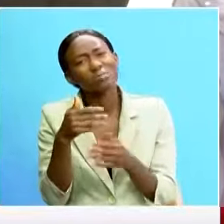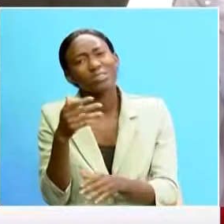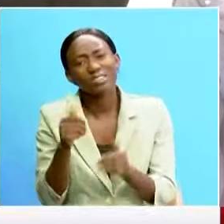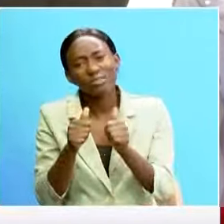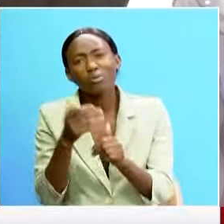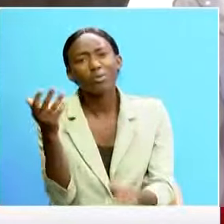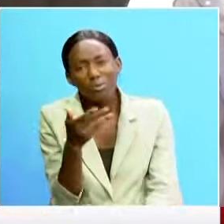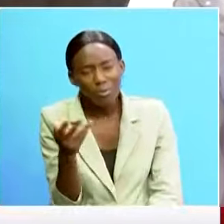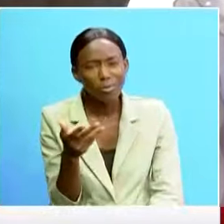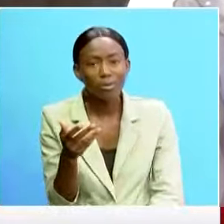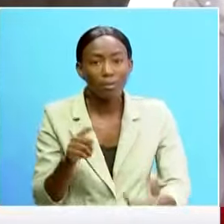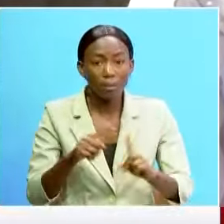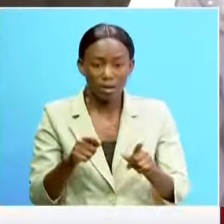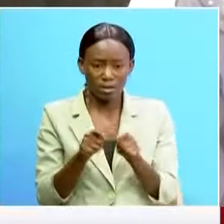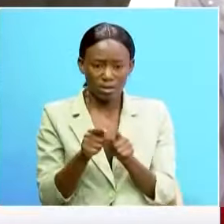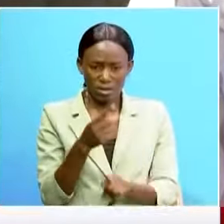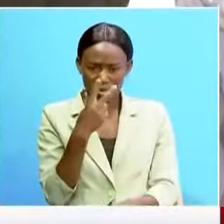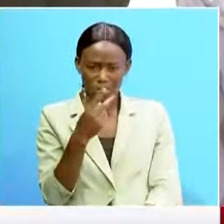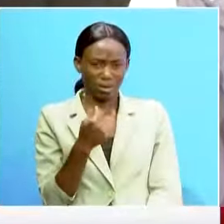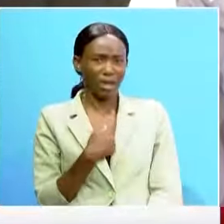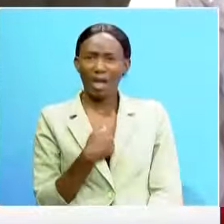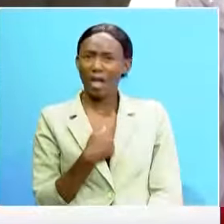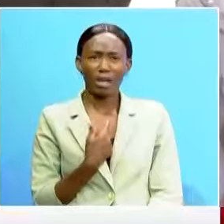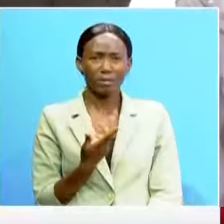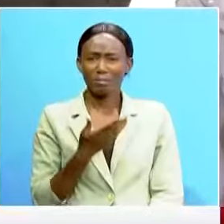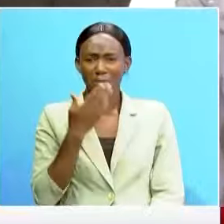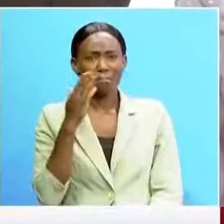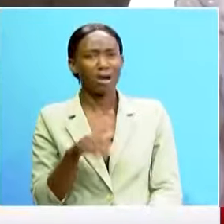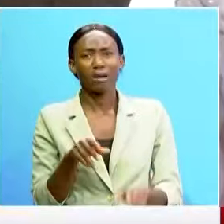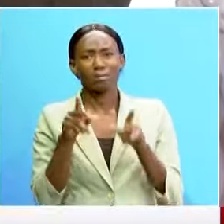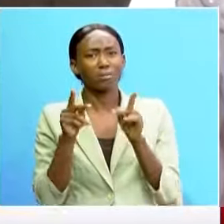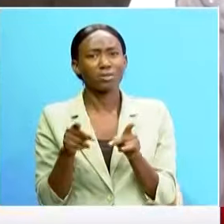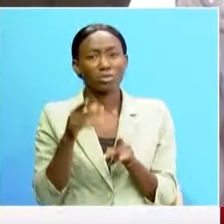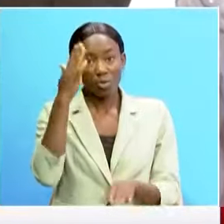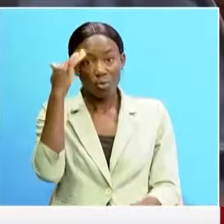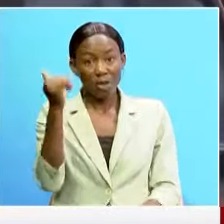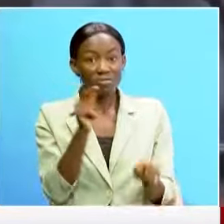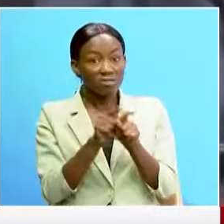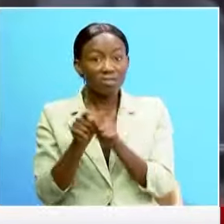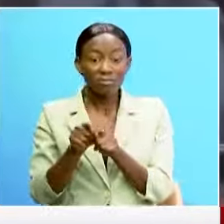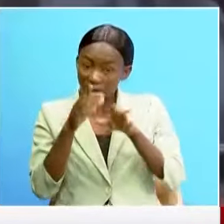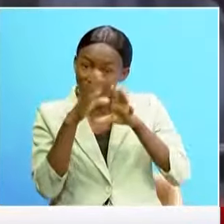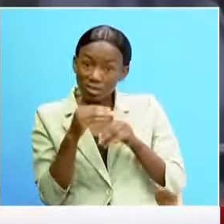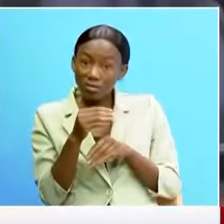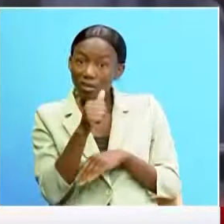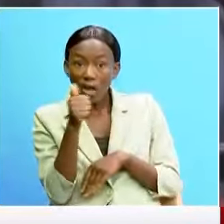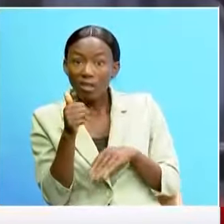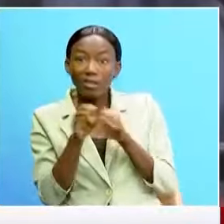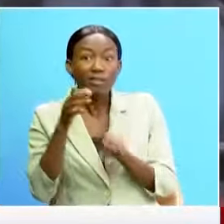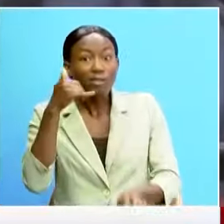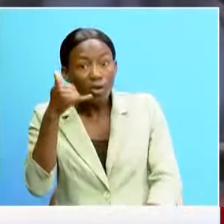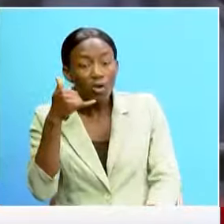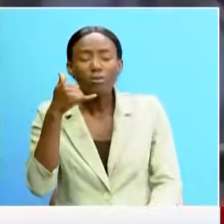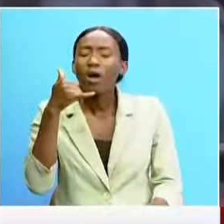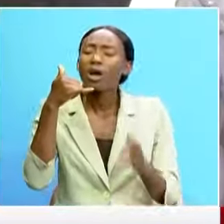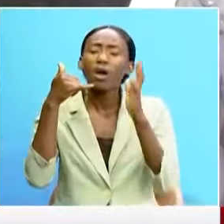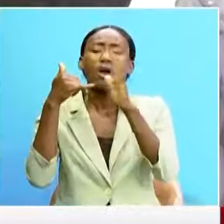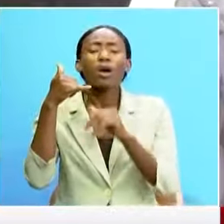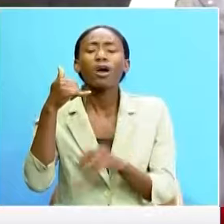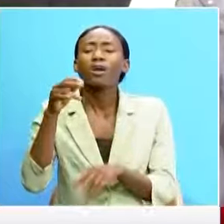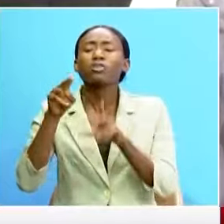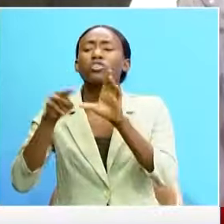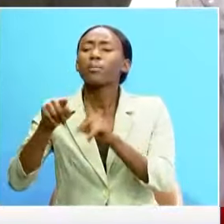And I look as if I'm the one inciting, because I also receive some even calls to say, ah,